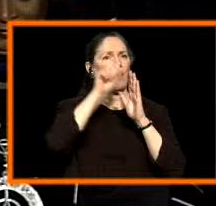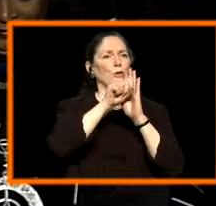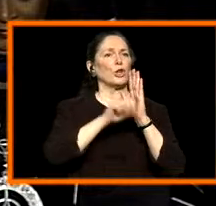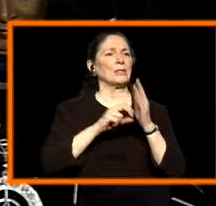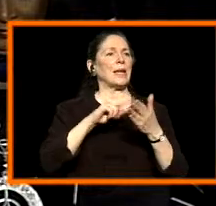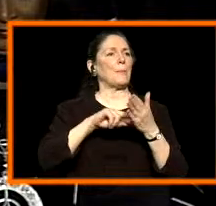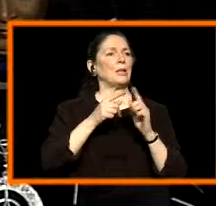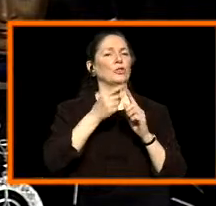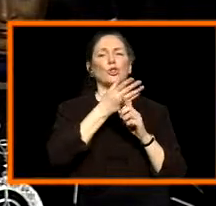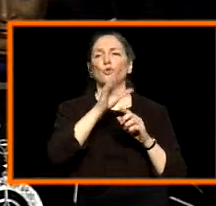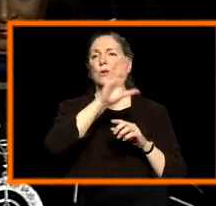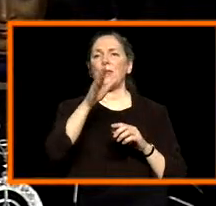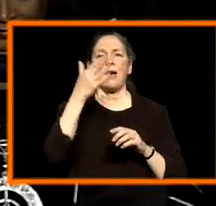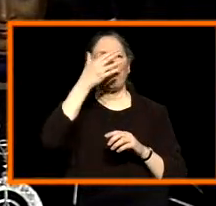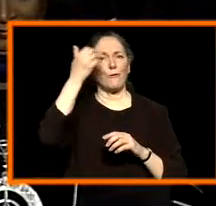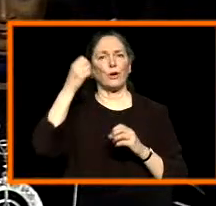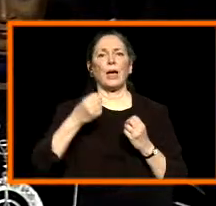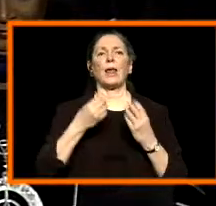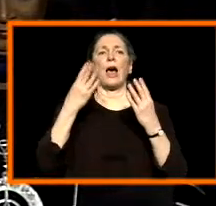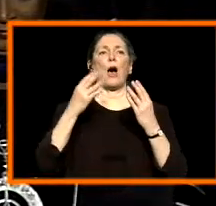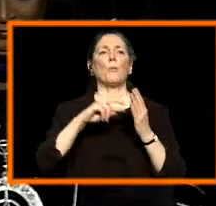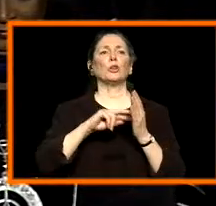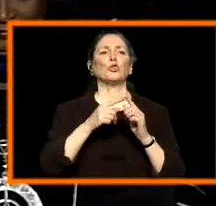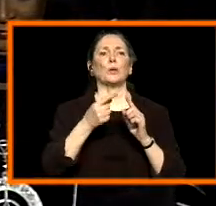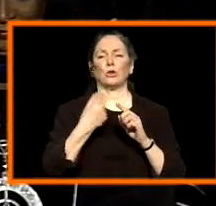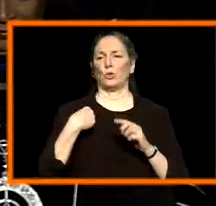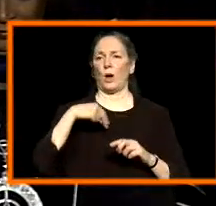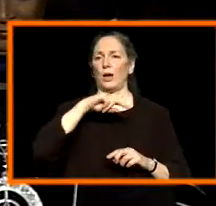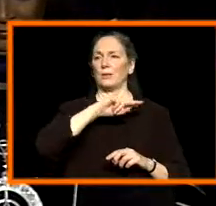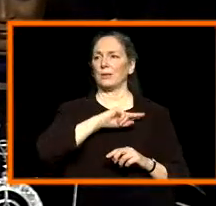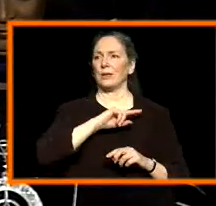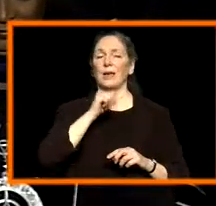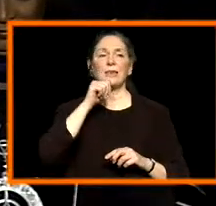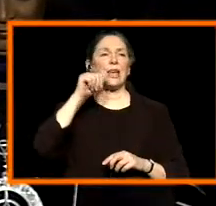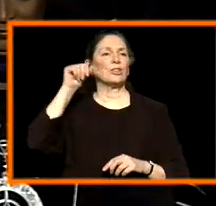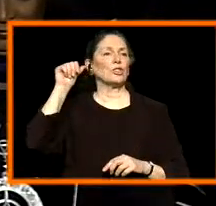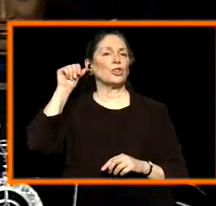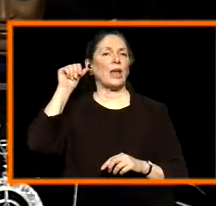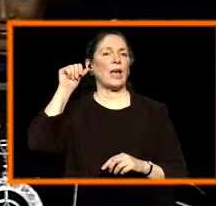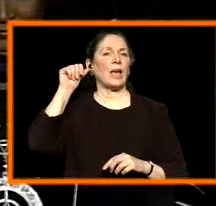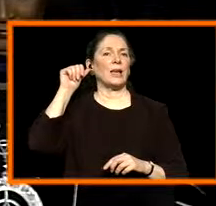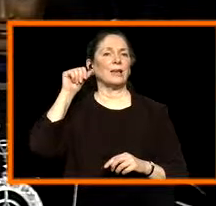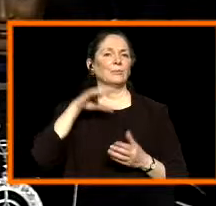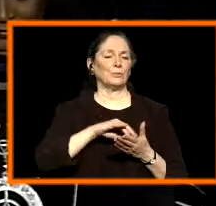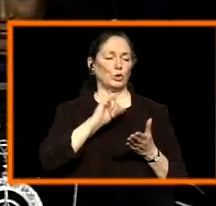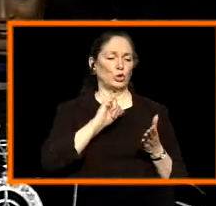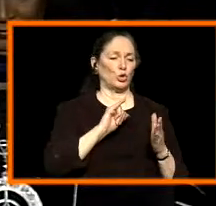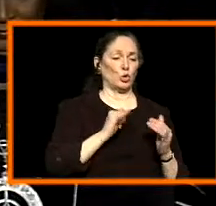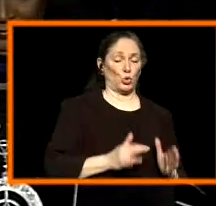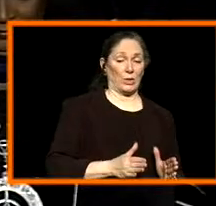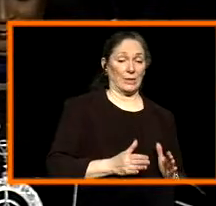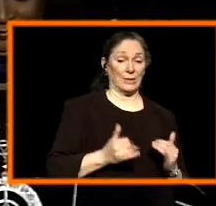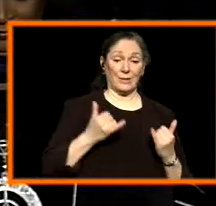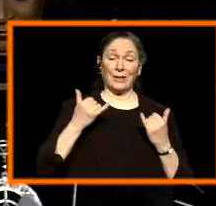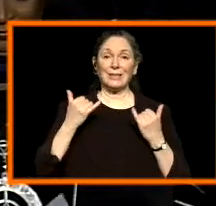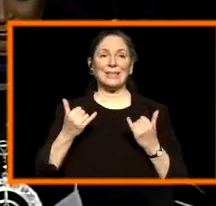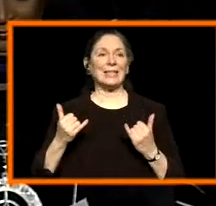you, and never forget how much you mean to us. Yesterday, students.